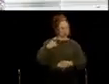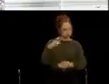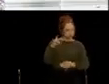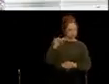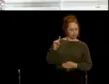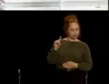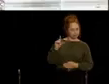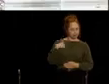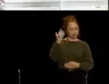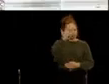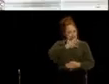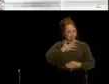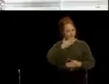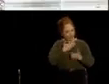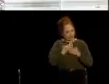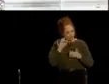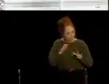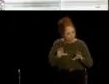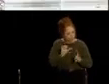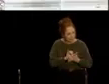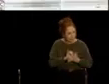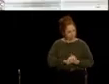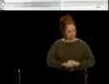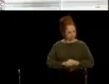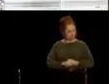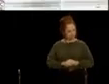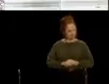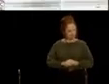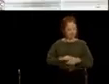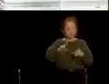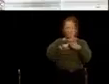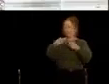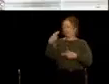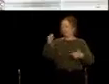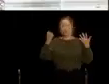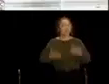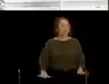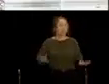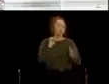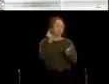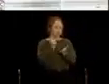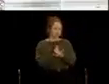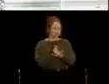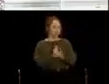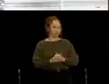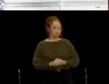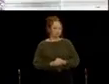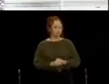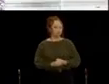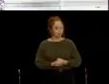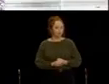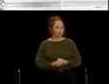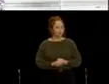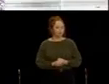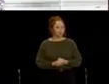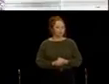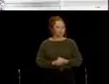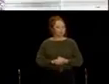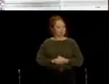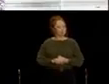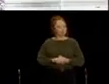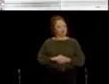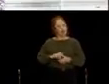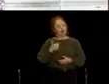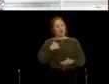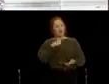it. And then high school was over. I graduated. I fell out of what I thought was